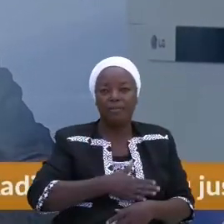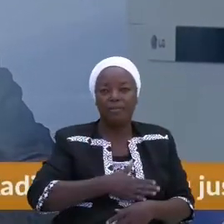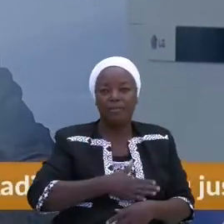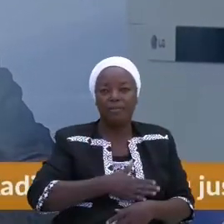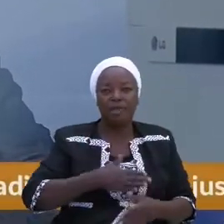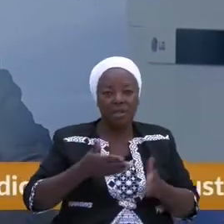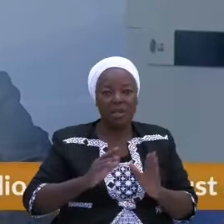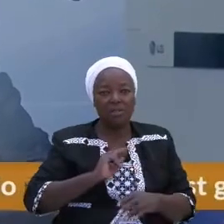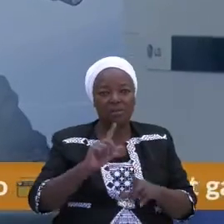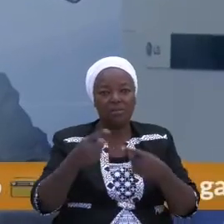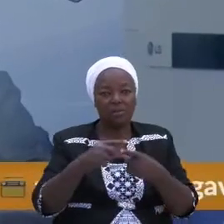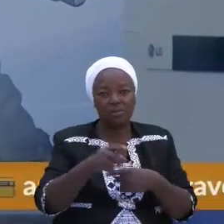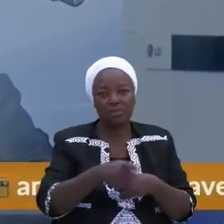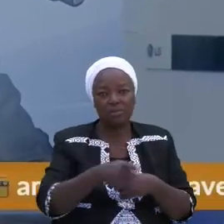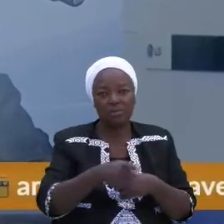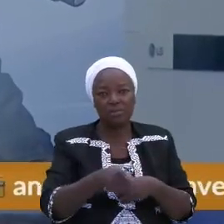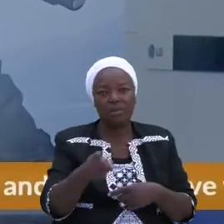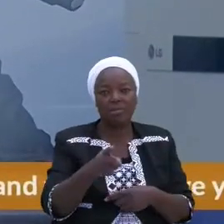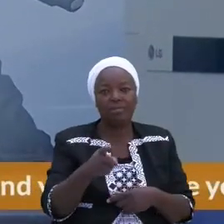counselors